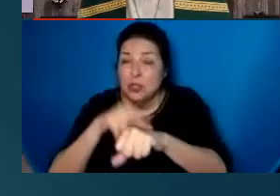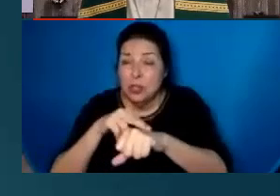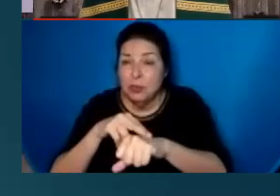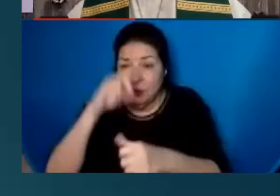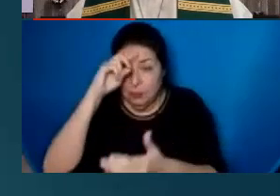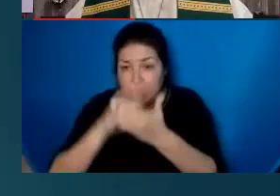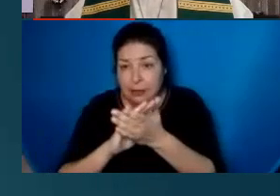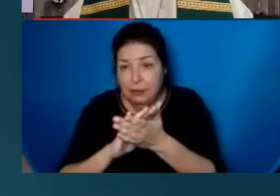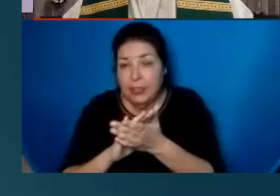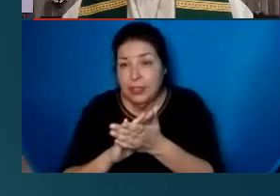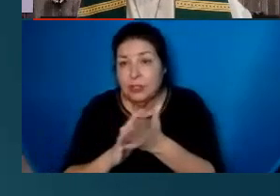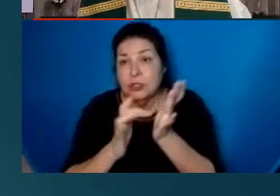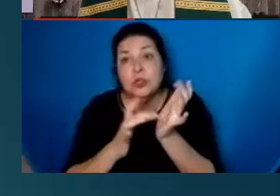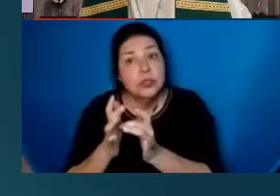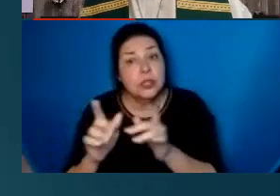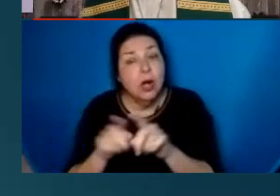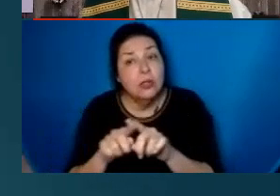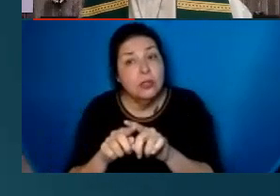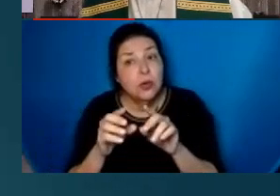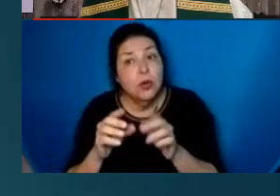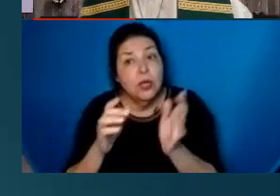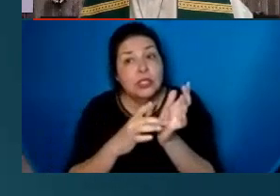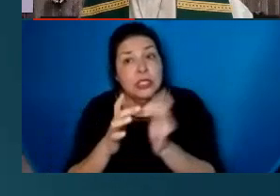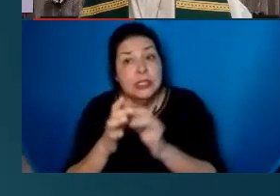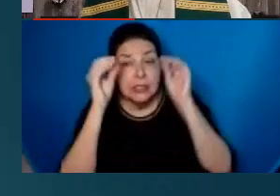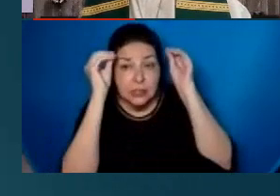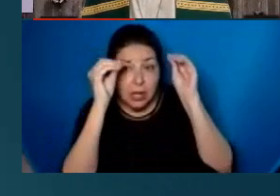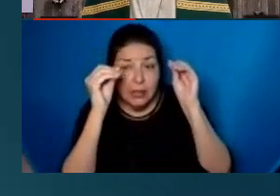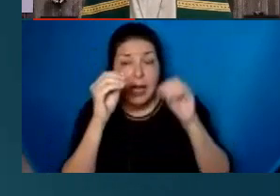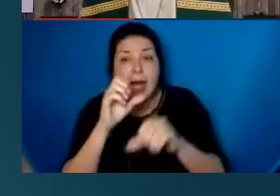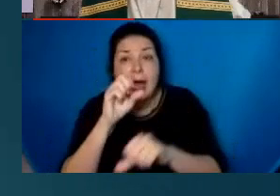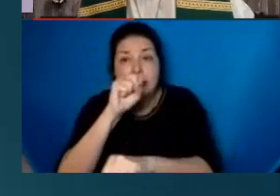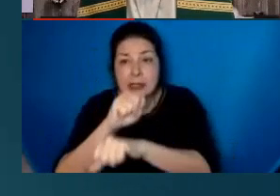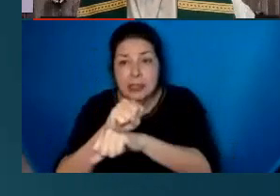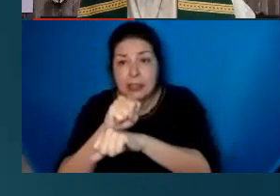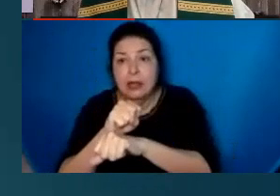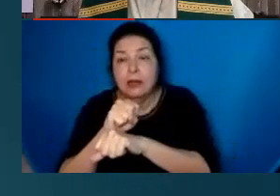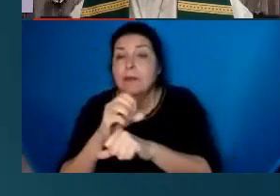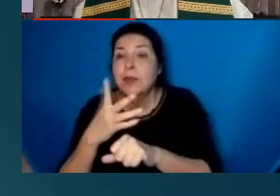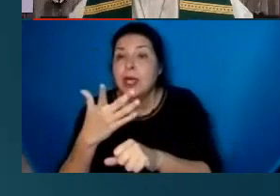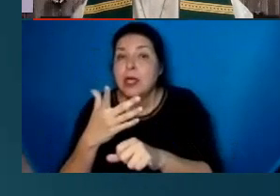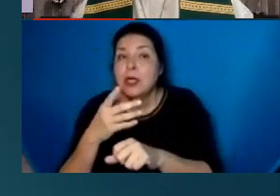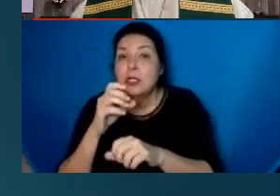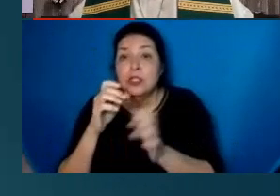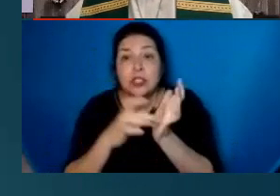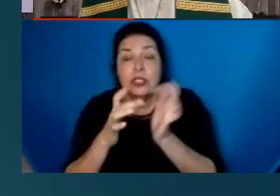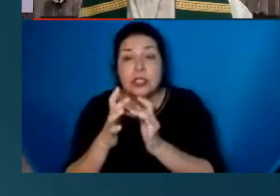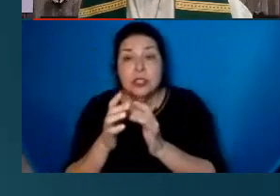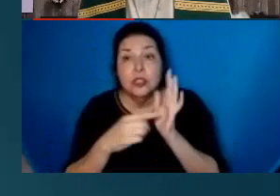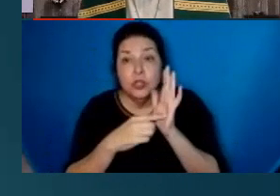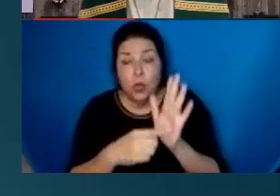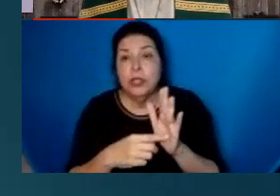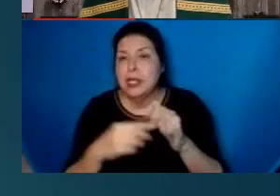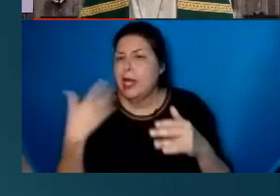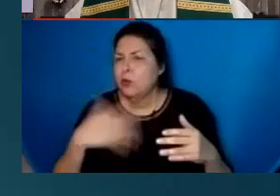the synagogue. Jesus had demonstrated that he had a superior knowledge already at the